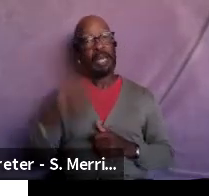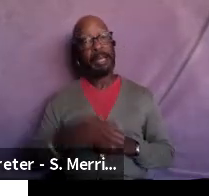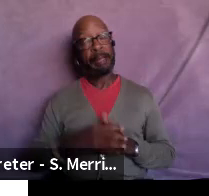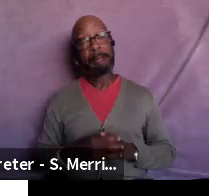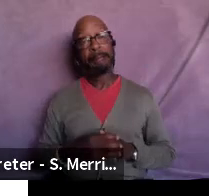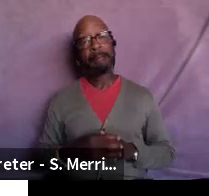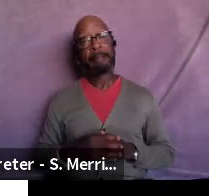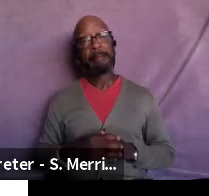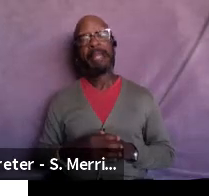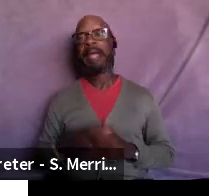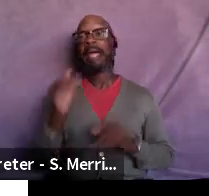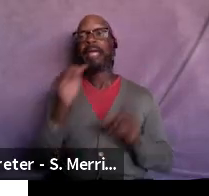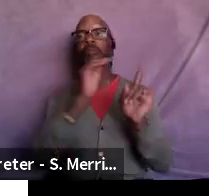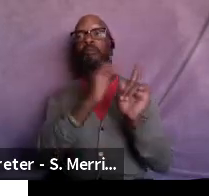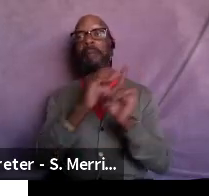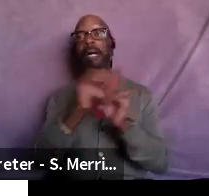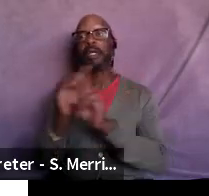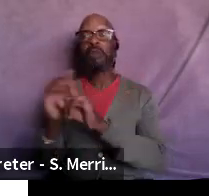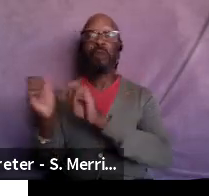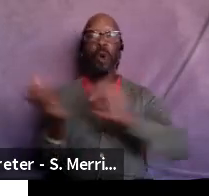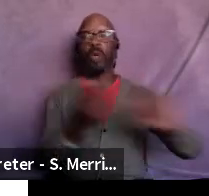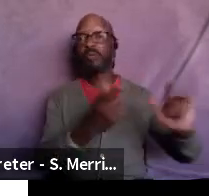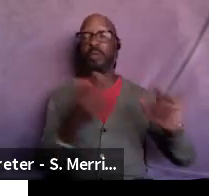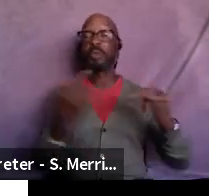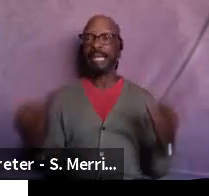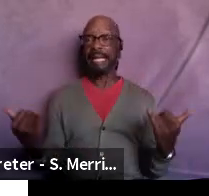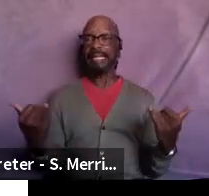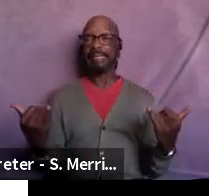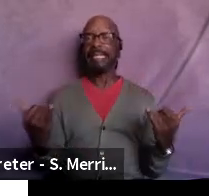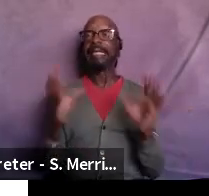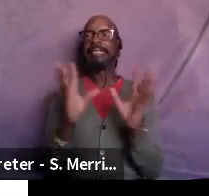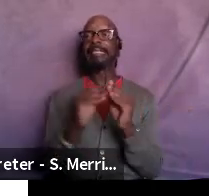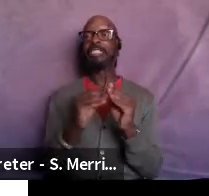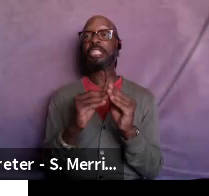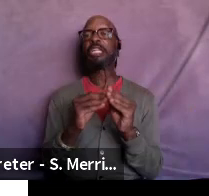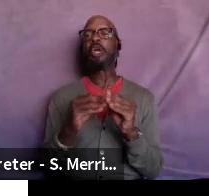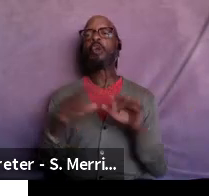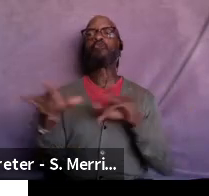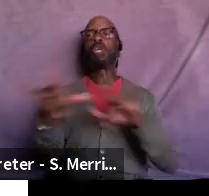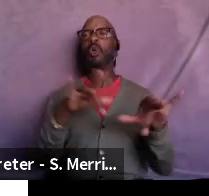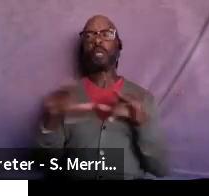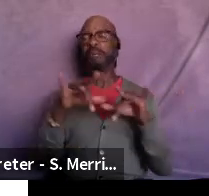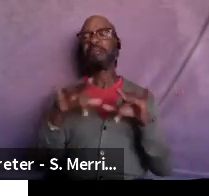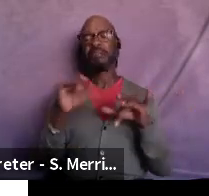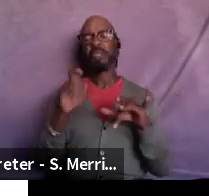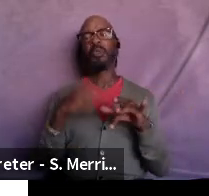And a reminder for all of you that today's session was recorded. It will be available for viewing next week